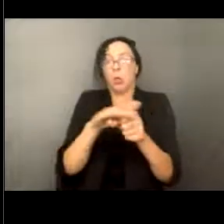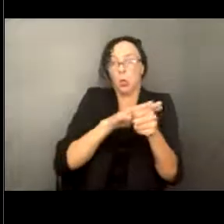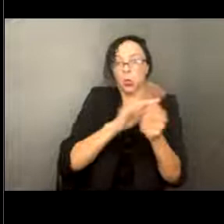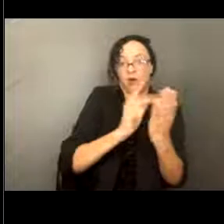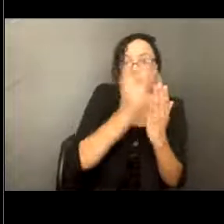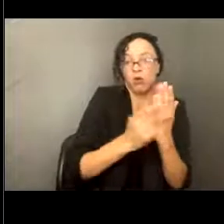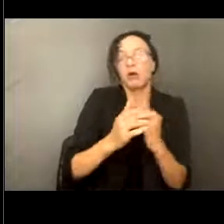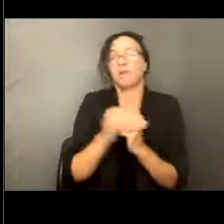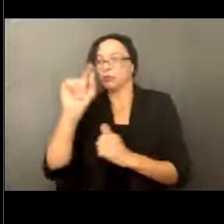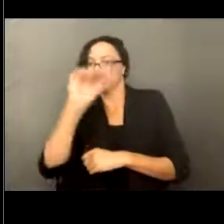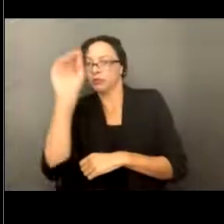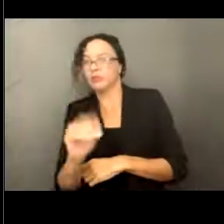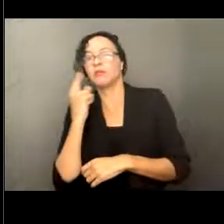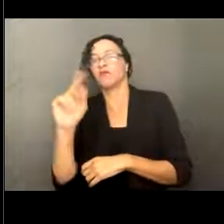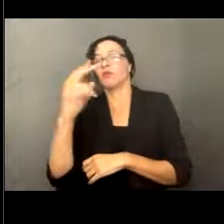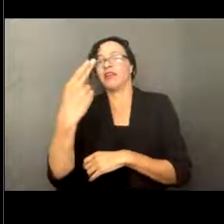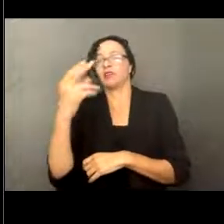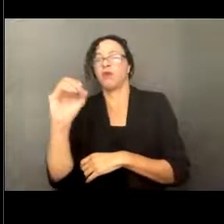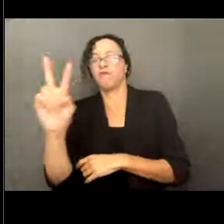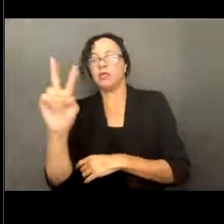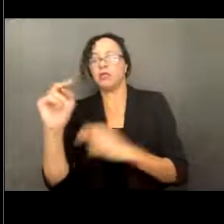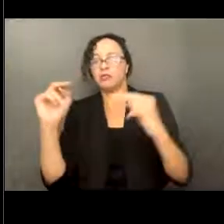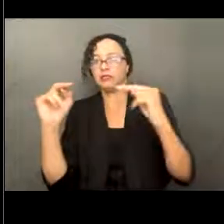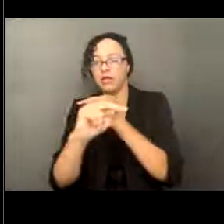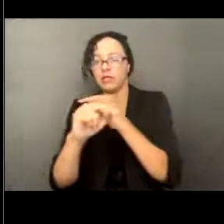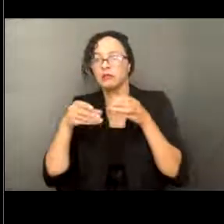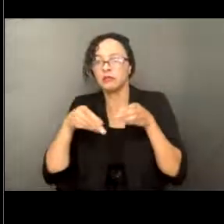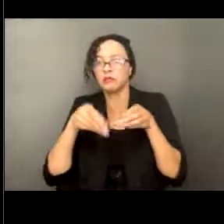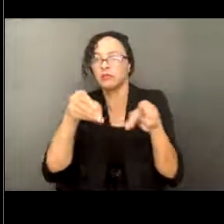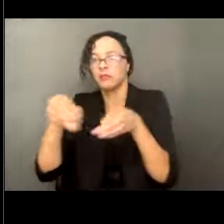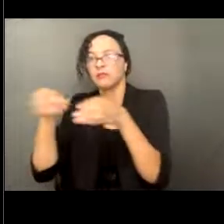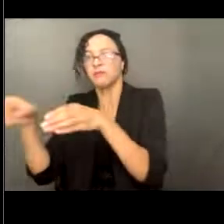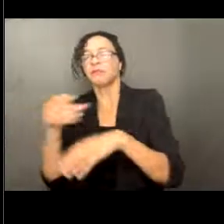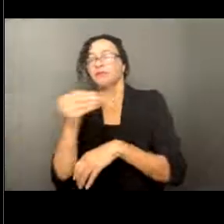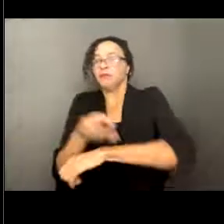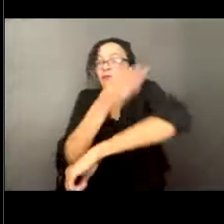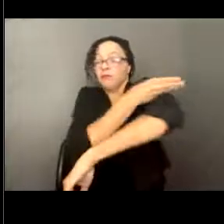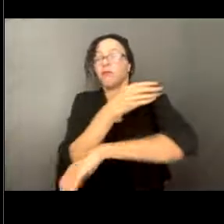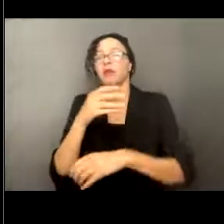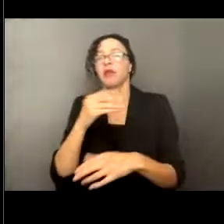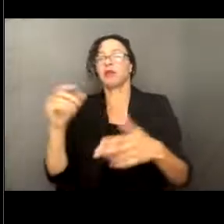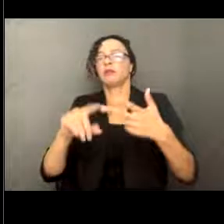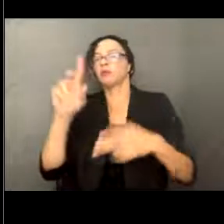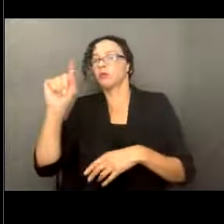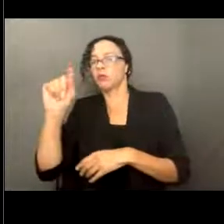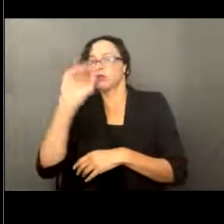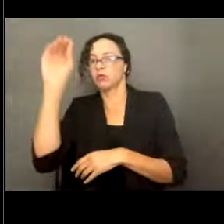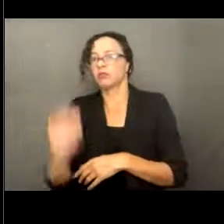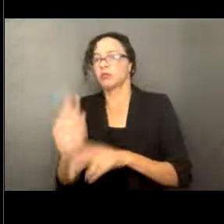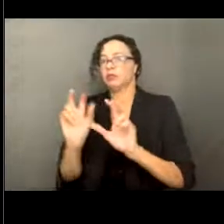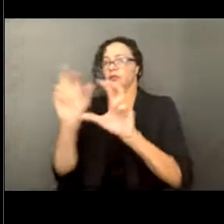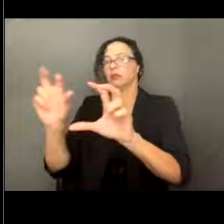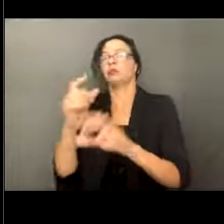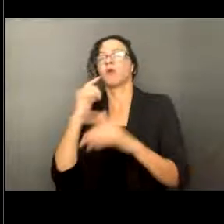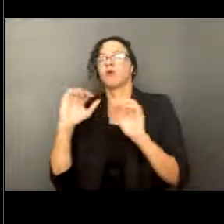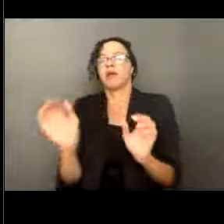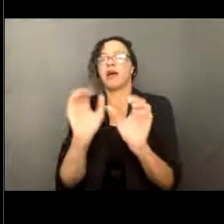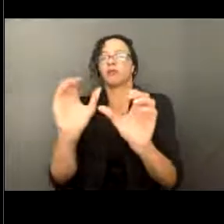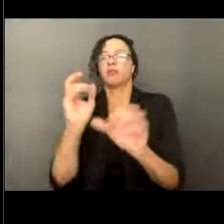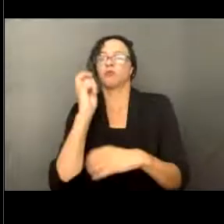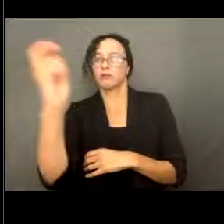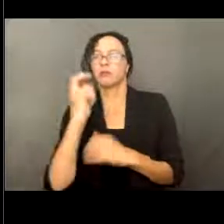lanes, interchanges, and other safety improvements, and 20% is going to active transportation, rail, and transit. So we like to invest in